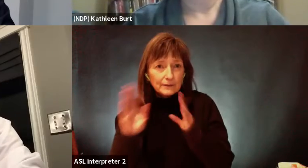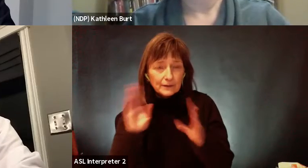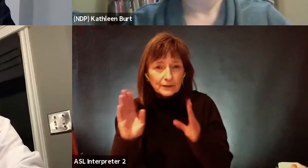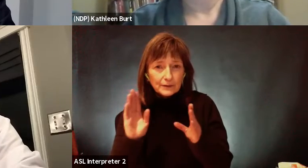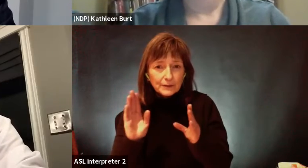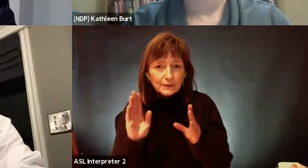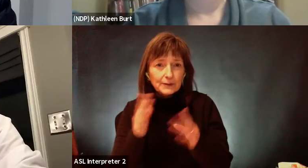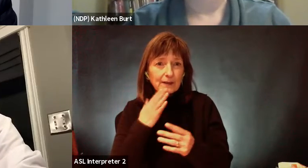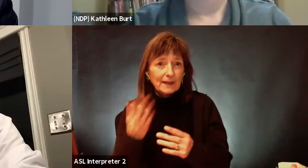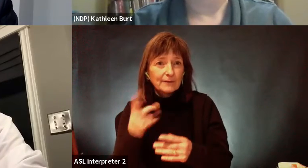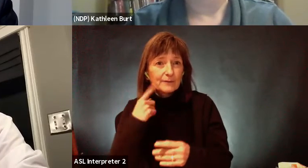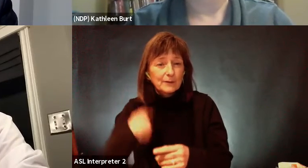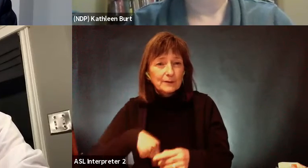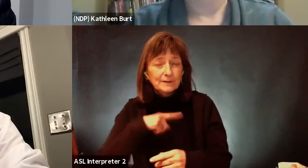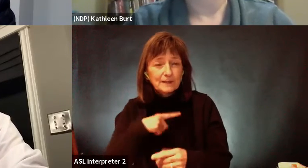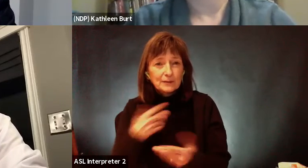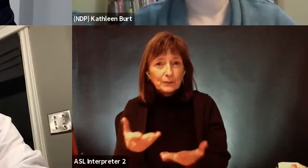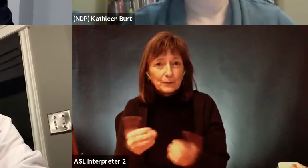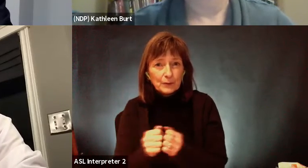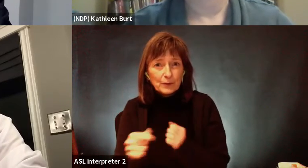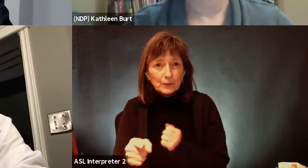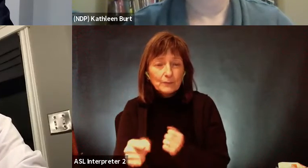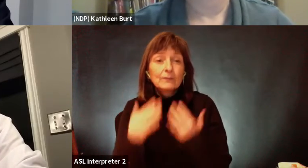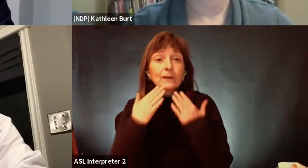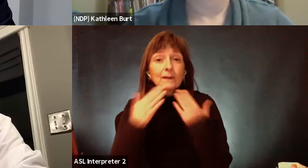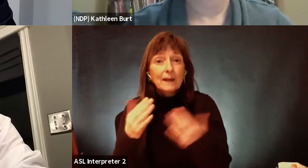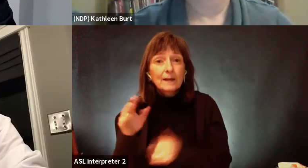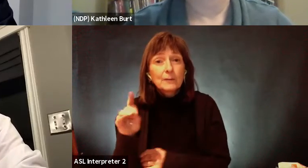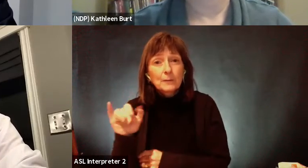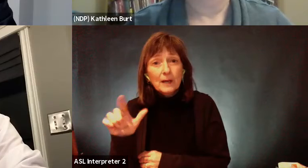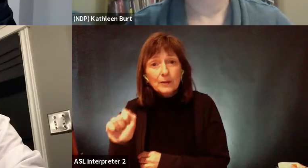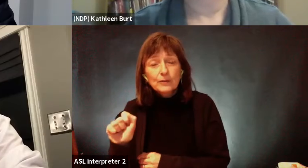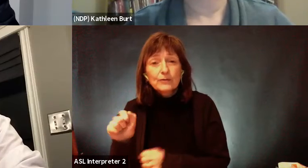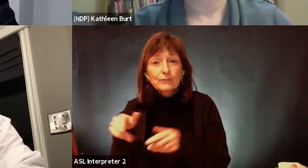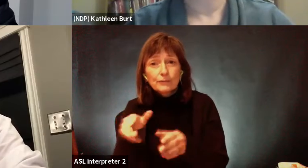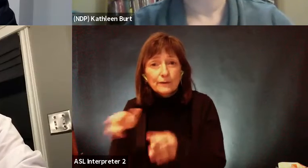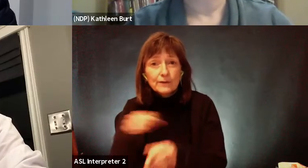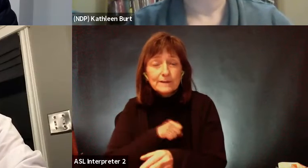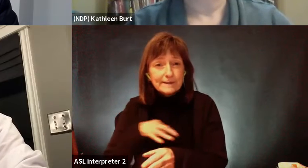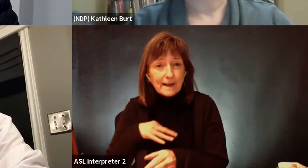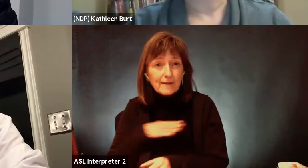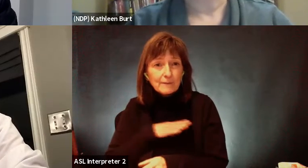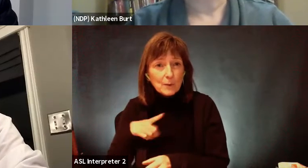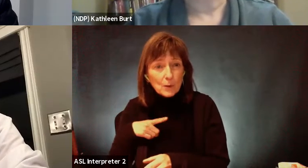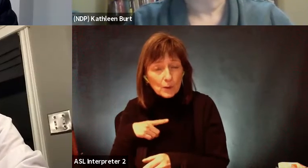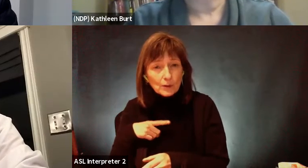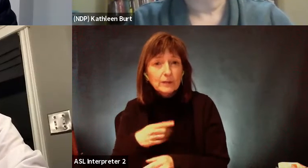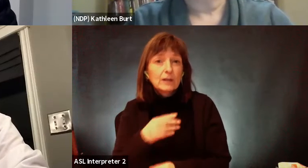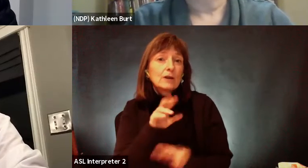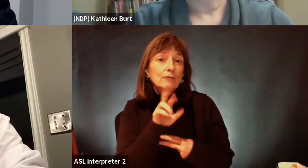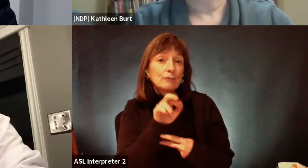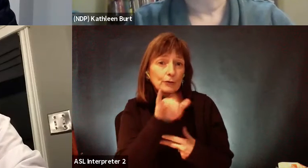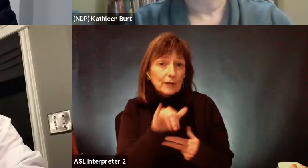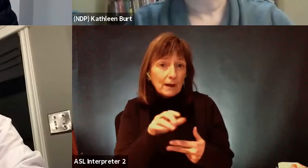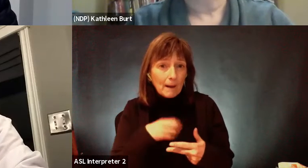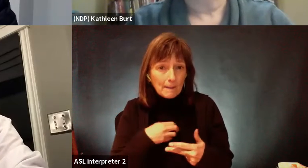platform with you. Good evening, and thanks to the Manuels River Interpretation Center staff and board of directors, the Rotary Club, and the Chamber